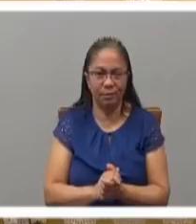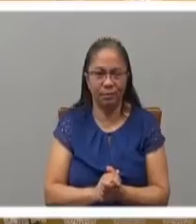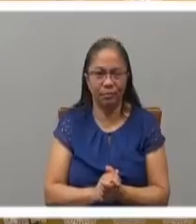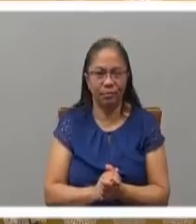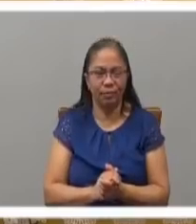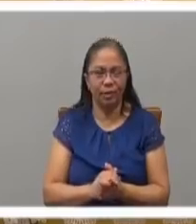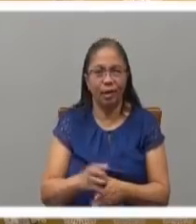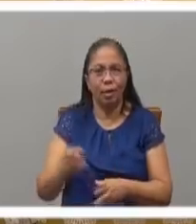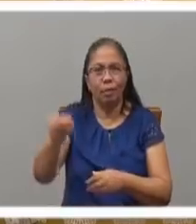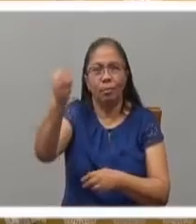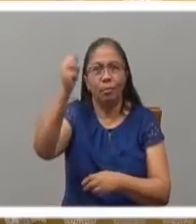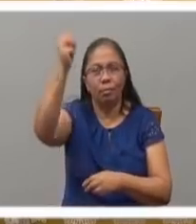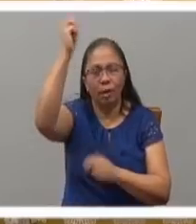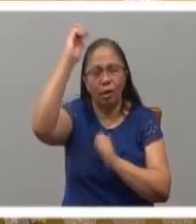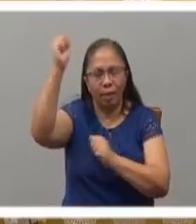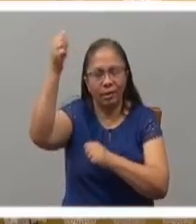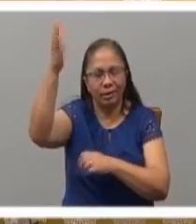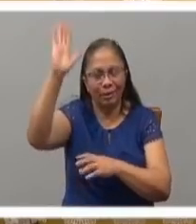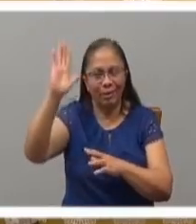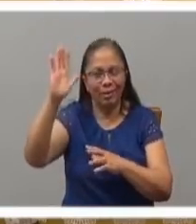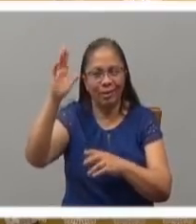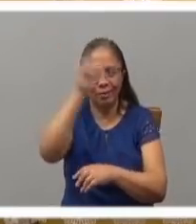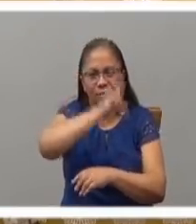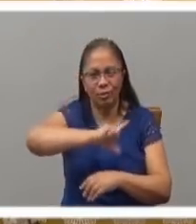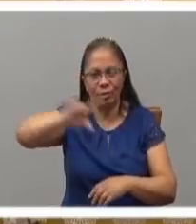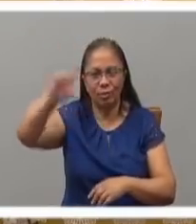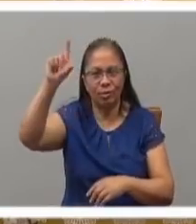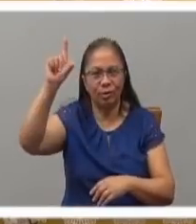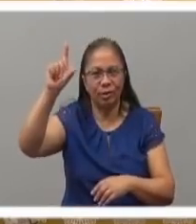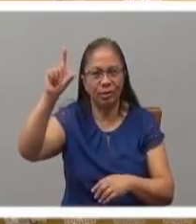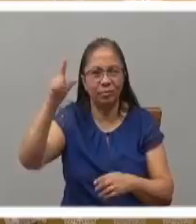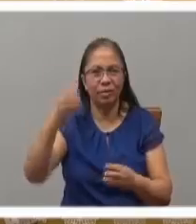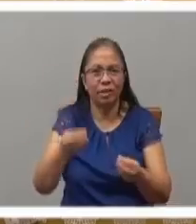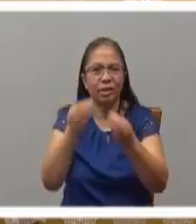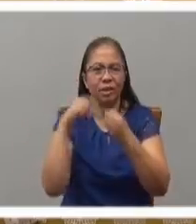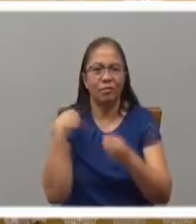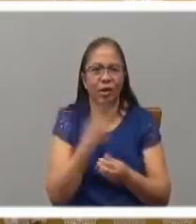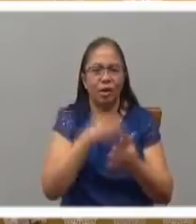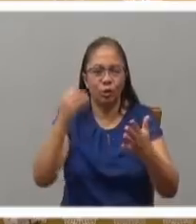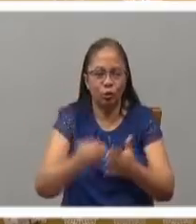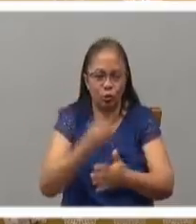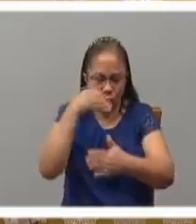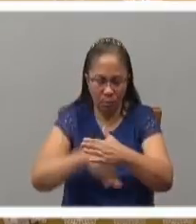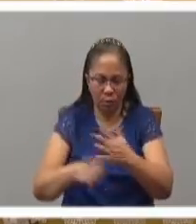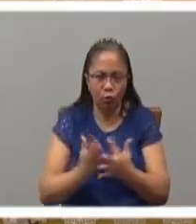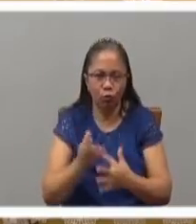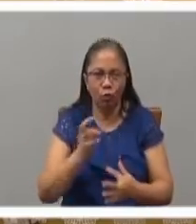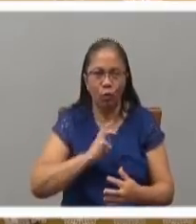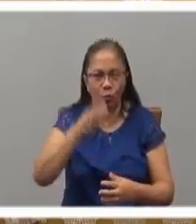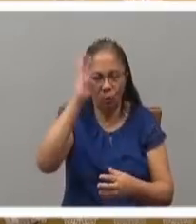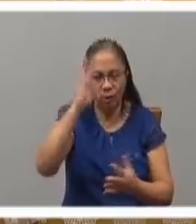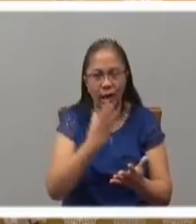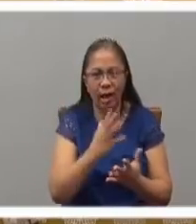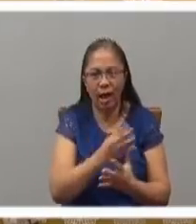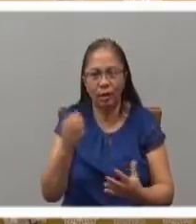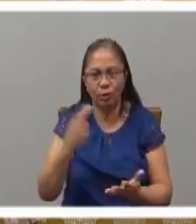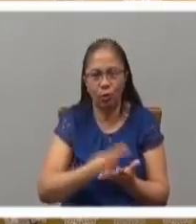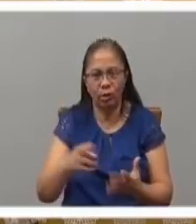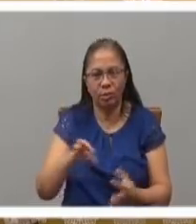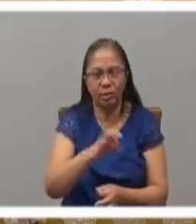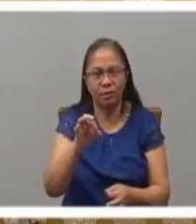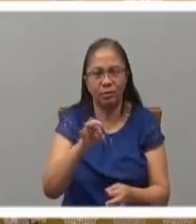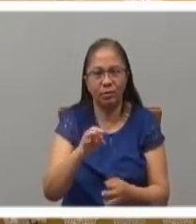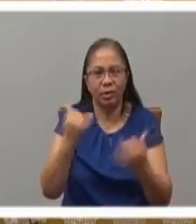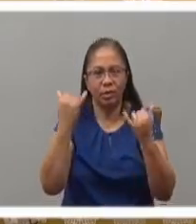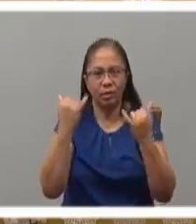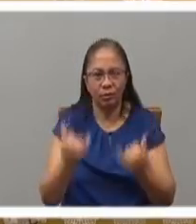believe. And may Almighty God, the Father of our Lord Jesus Christ, who has given us new birth by water and the Holy Spirit,